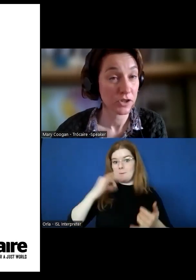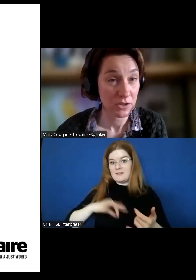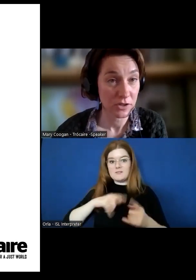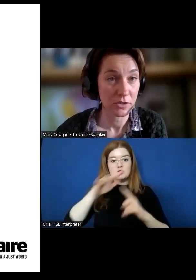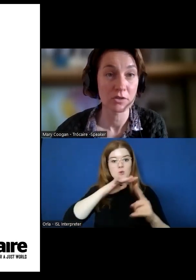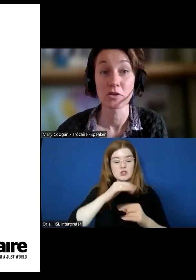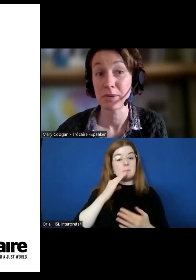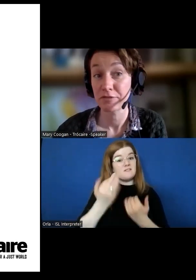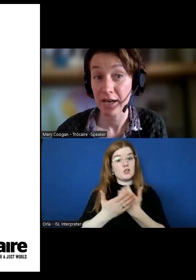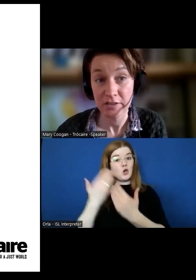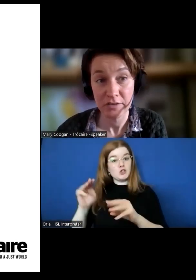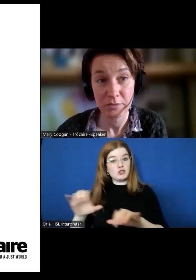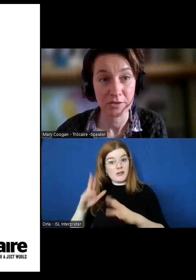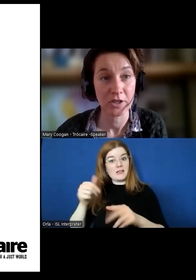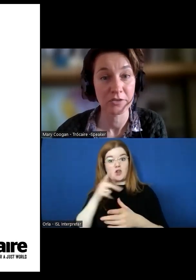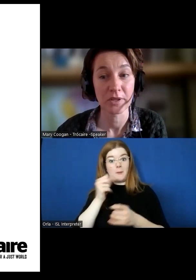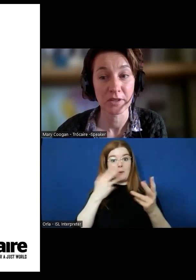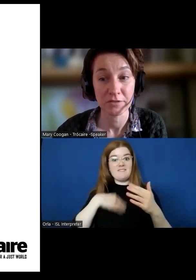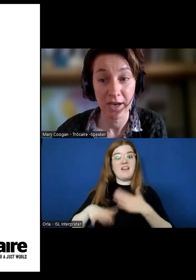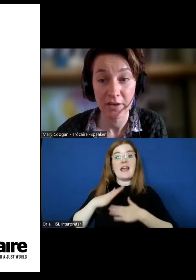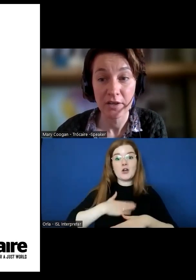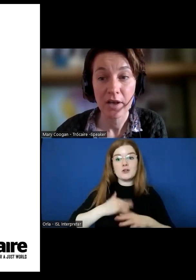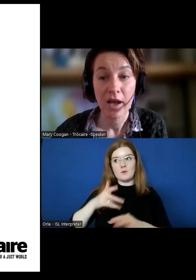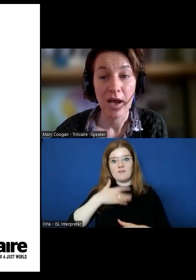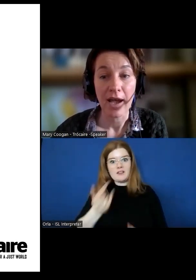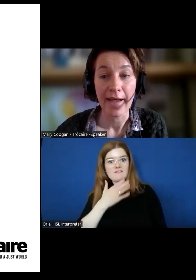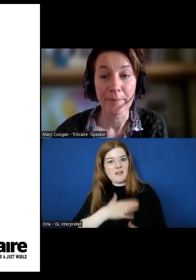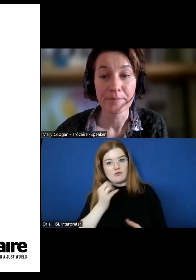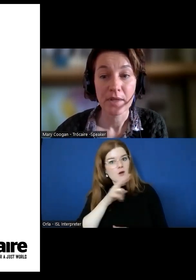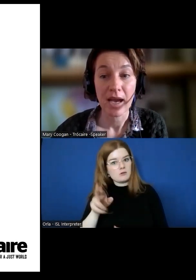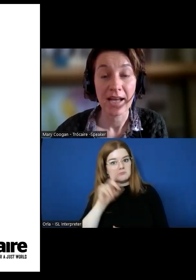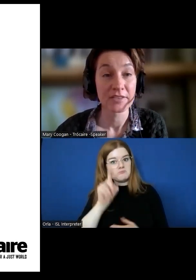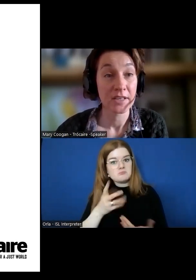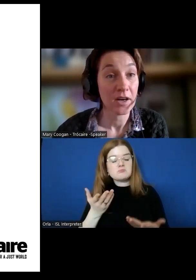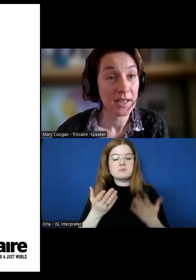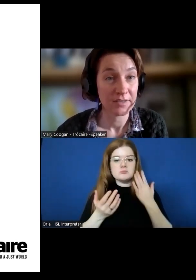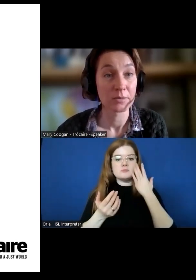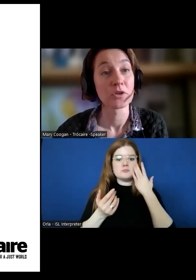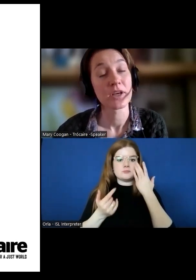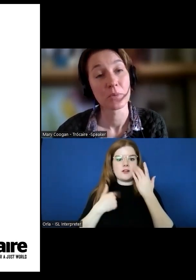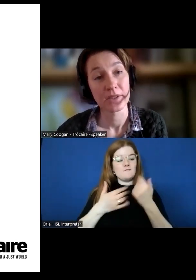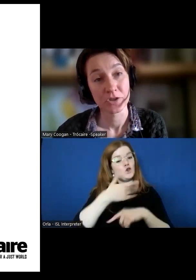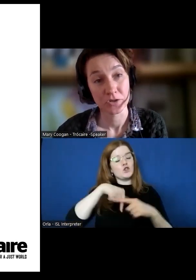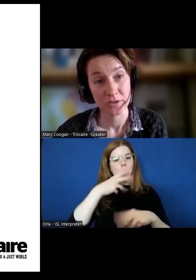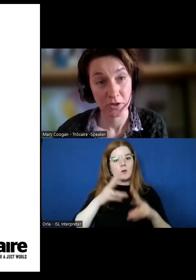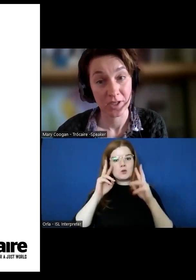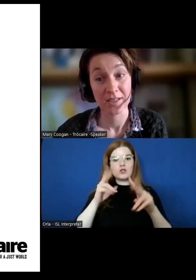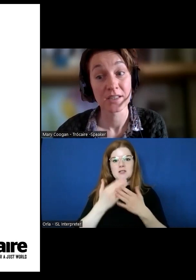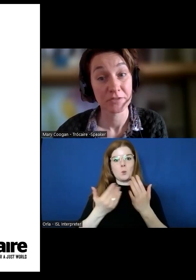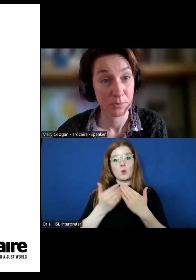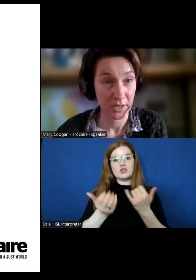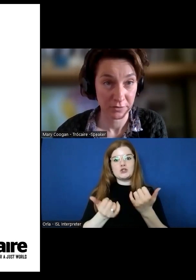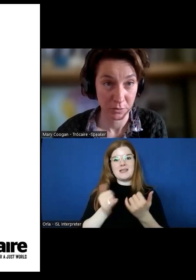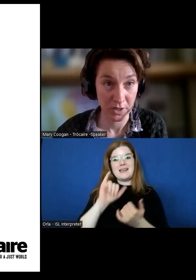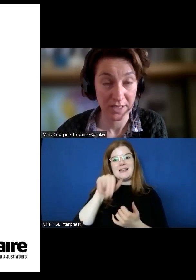For younger children, you can talk about fairness, whether or not something is fair. And in our case, it was looking at what injustice looked like